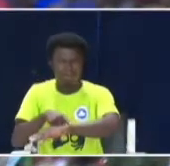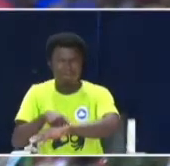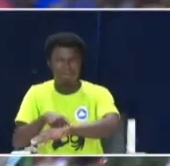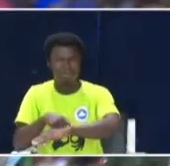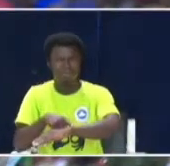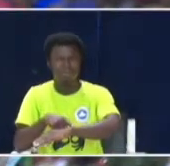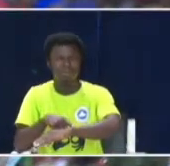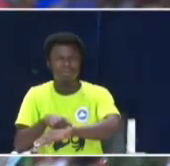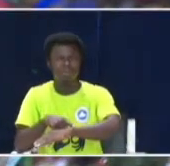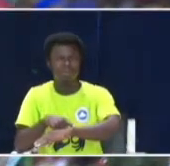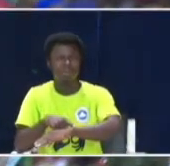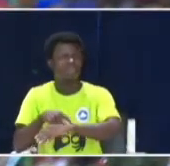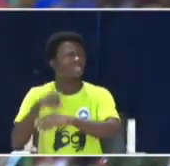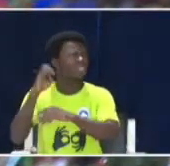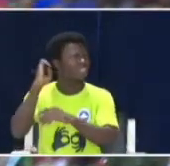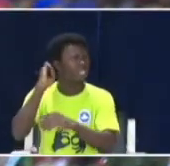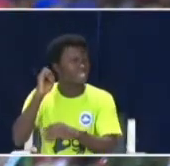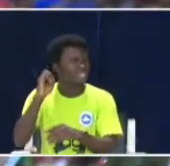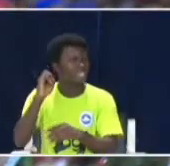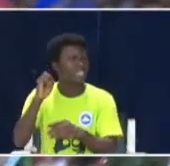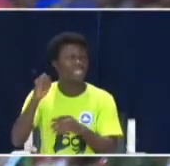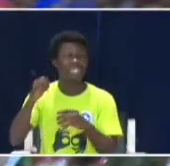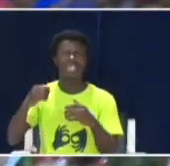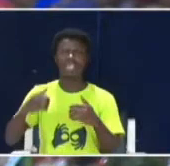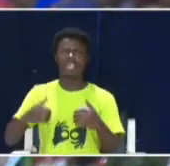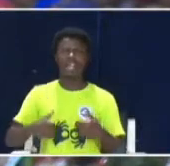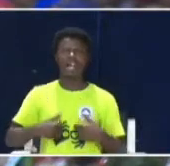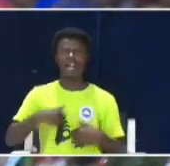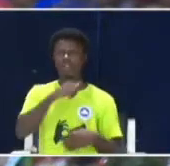he had a divine